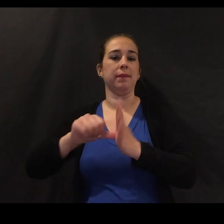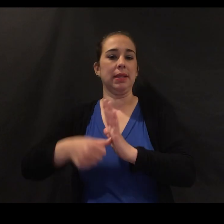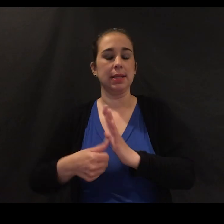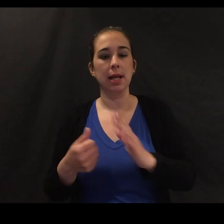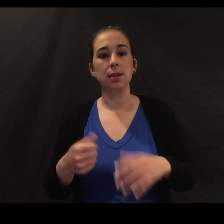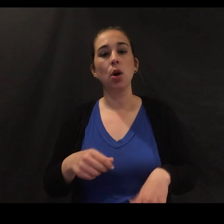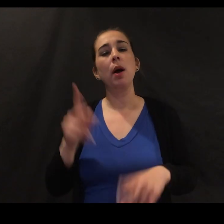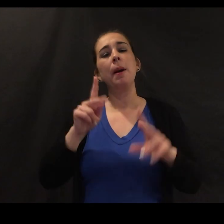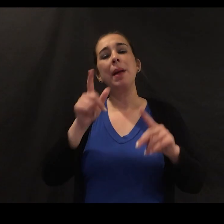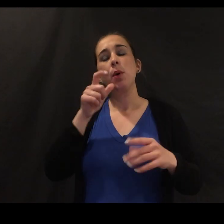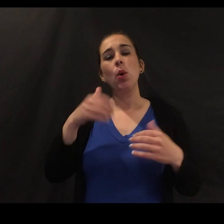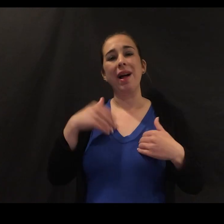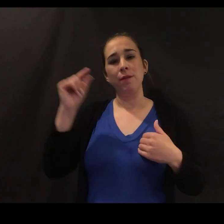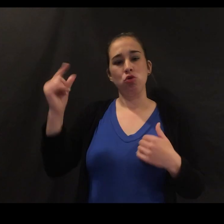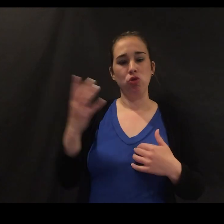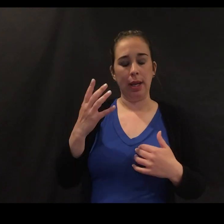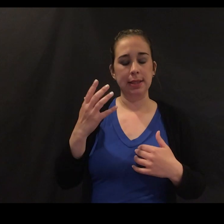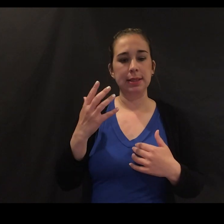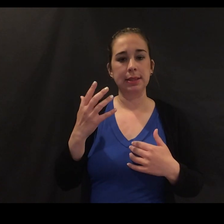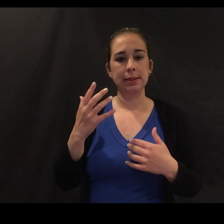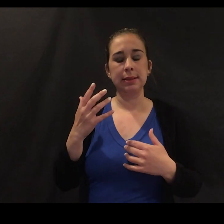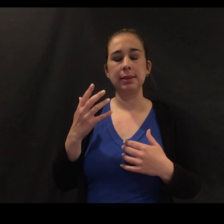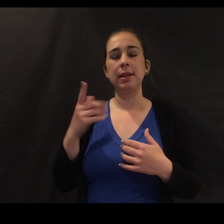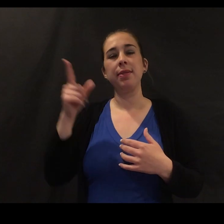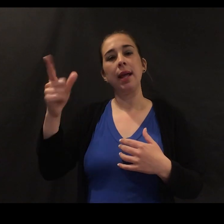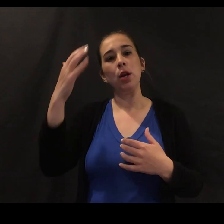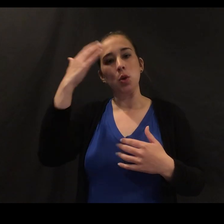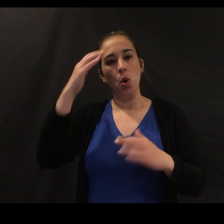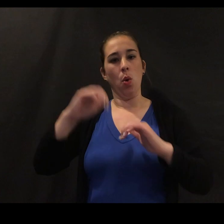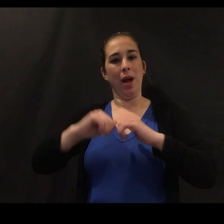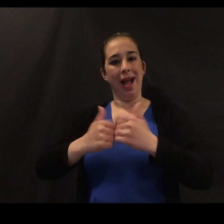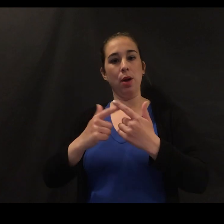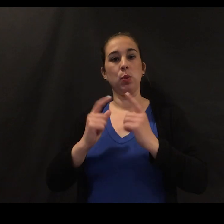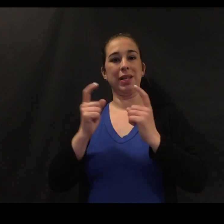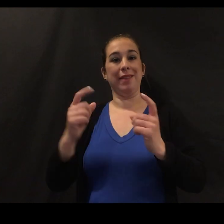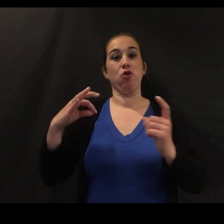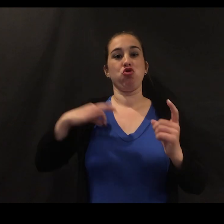people know how to give credit to other people.